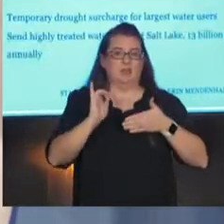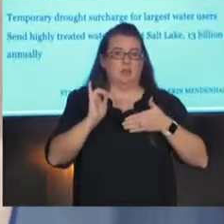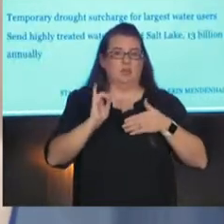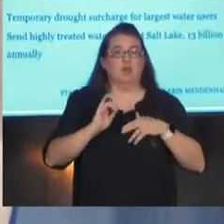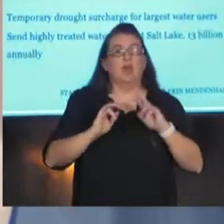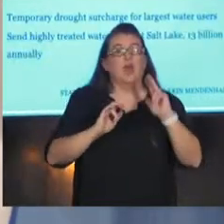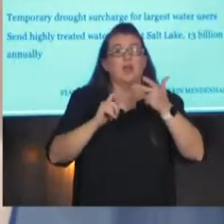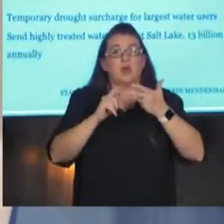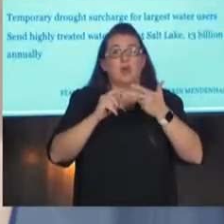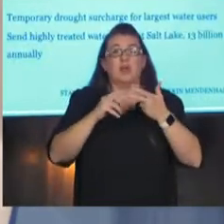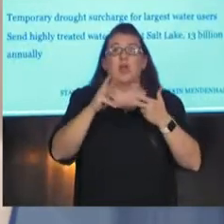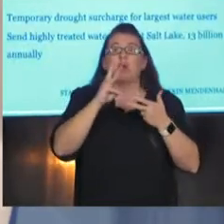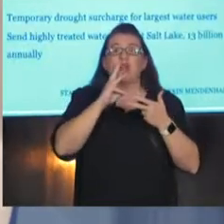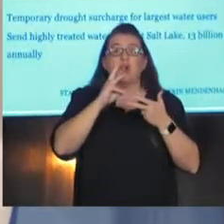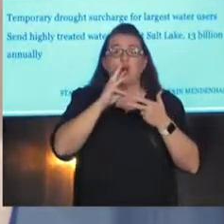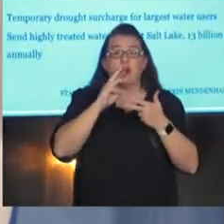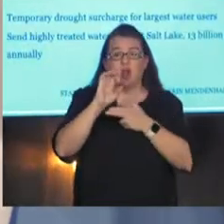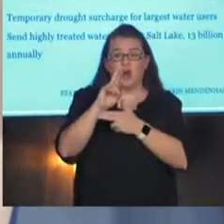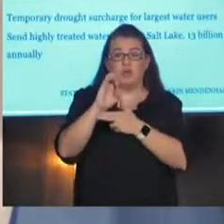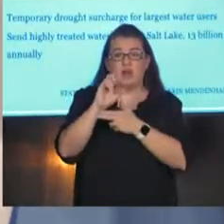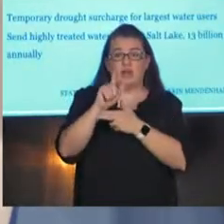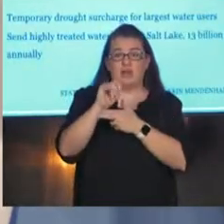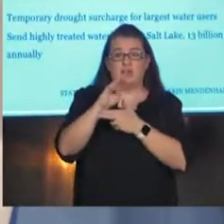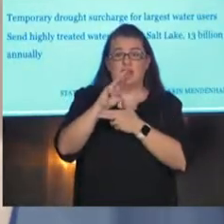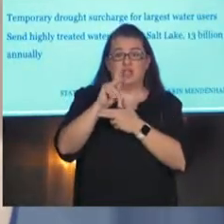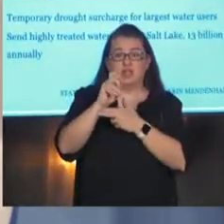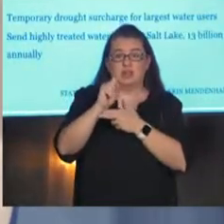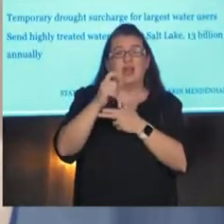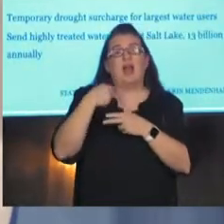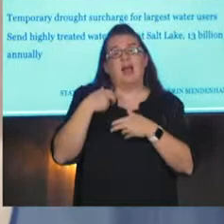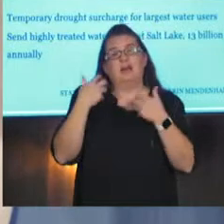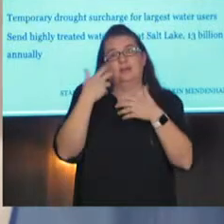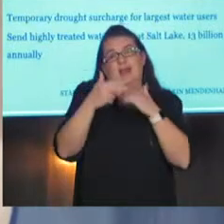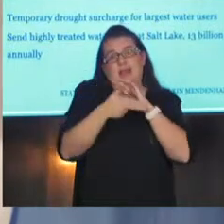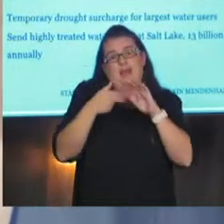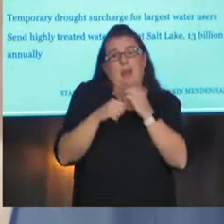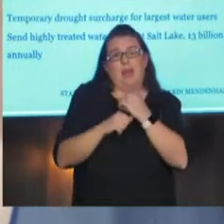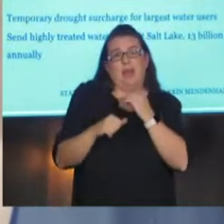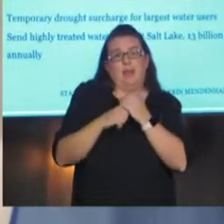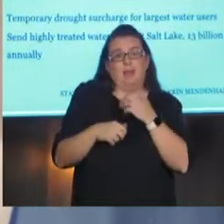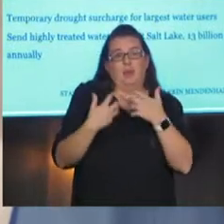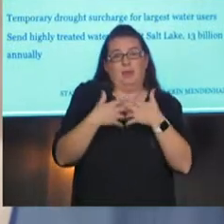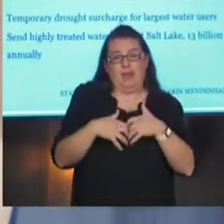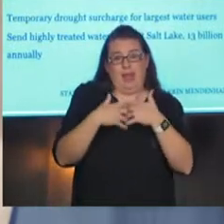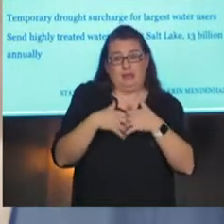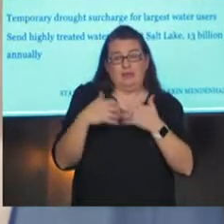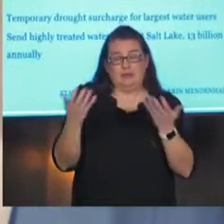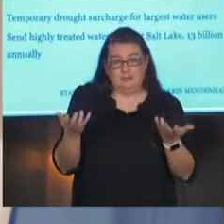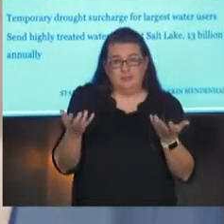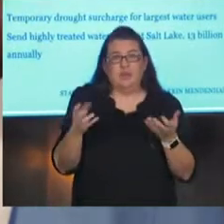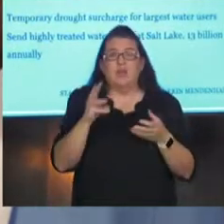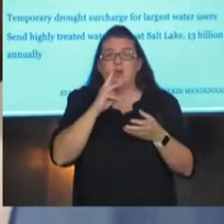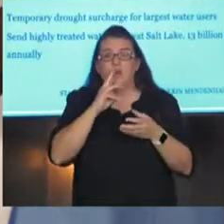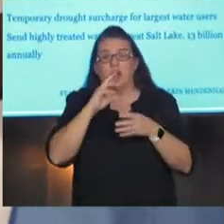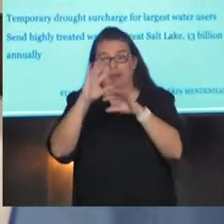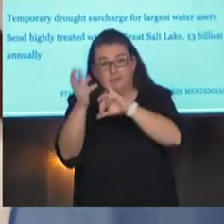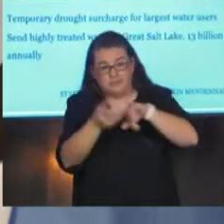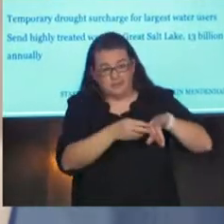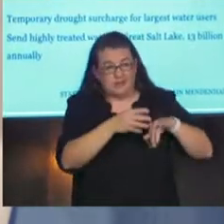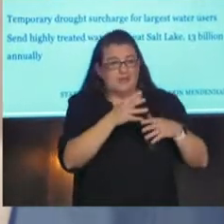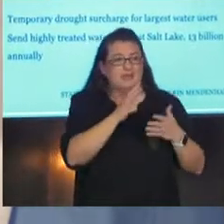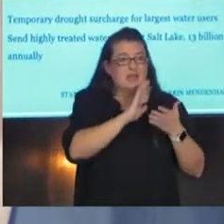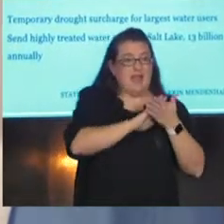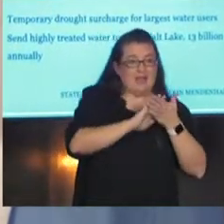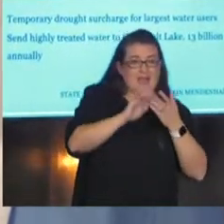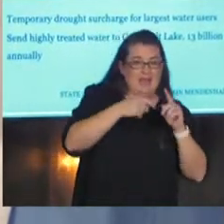water reclamation facility, I call it the poop plant, but it's where it all goes, folks. Water reclamation, it's clean when it comes